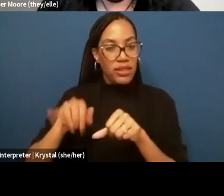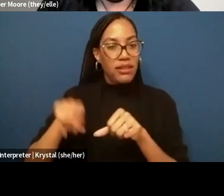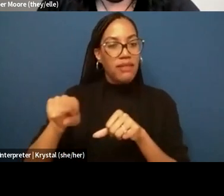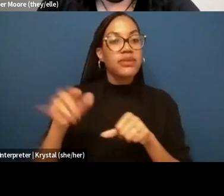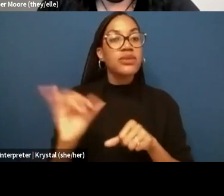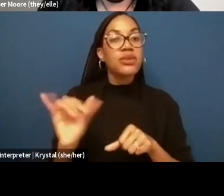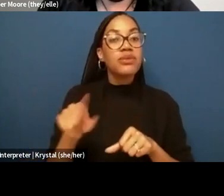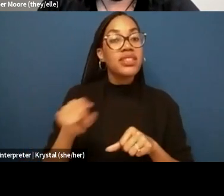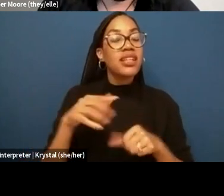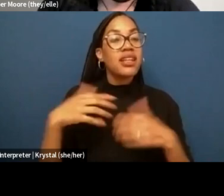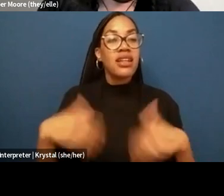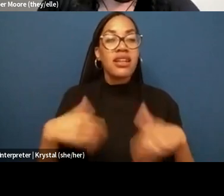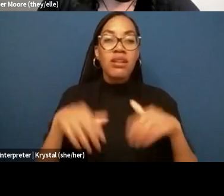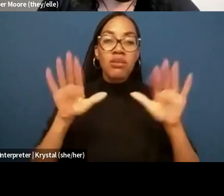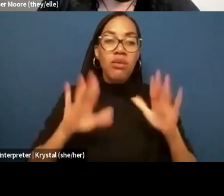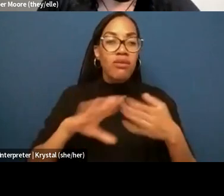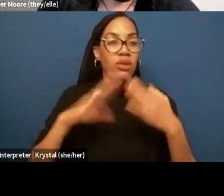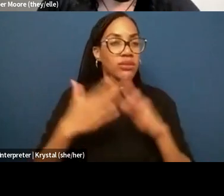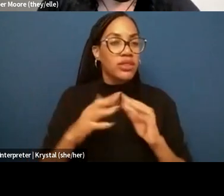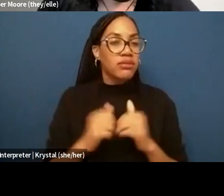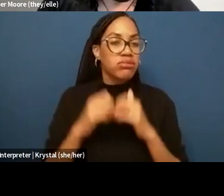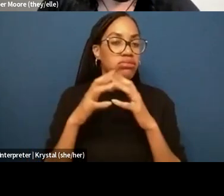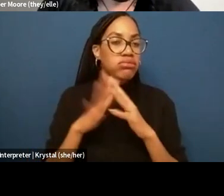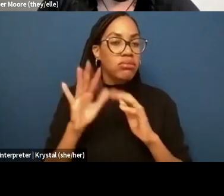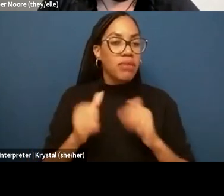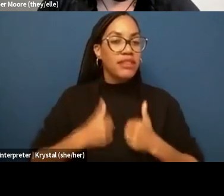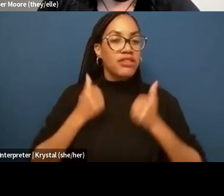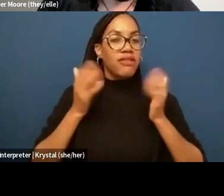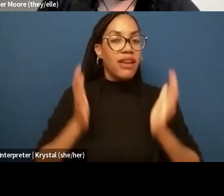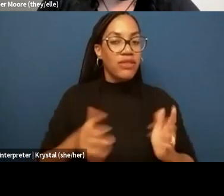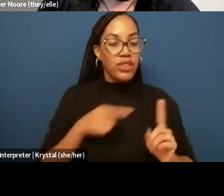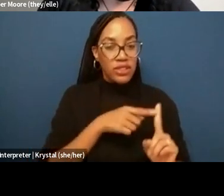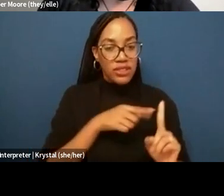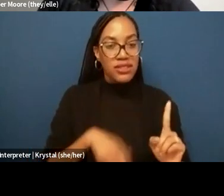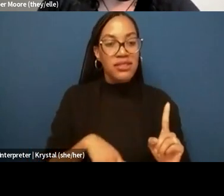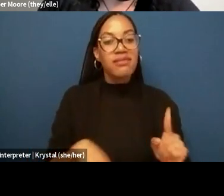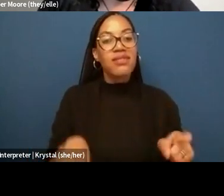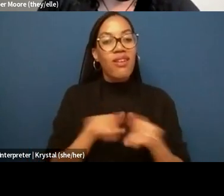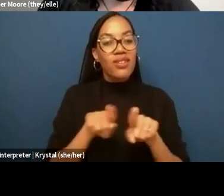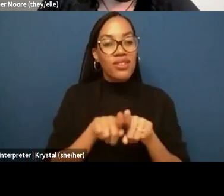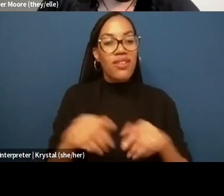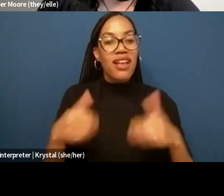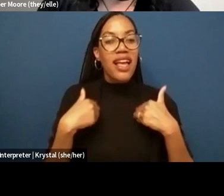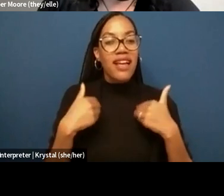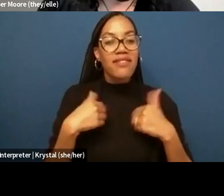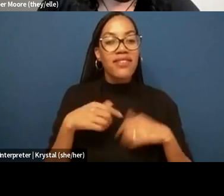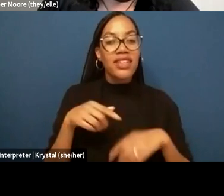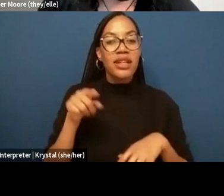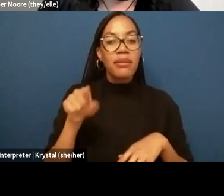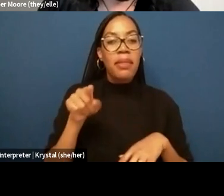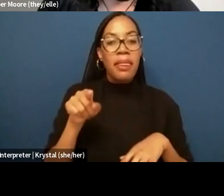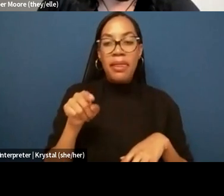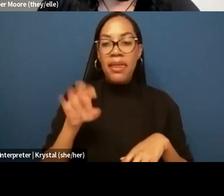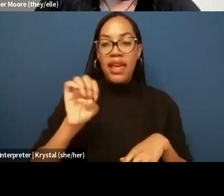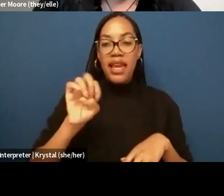the survivors. Erica Woodland of the Queer and Trans Therapists of Color Network has also built out, besides the amazing work the network